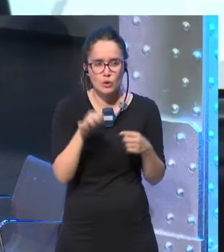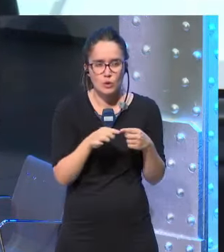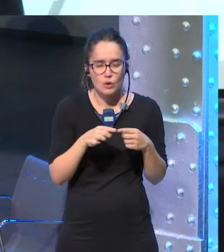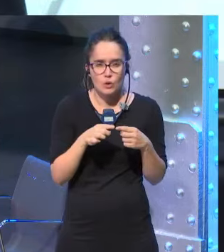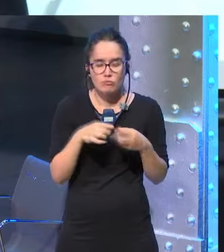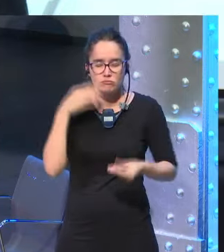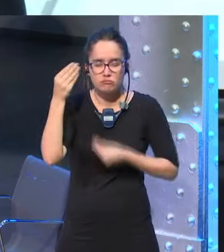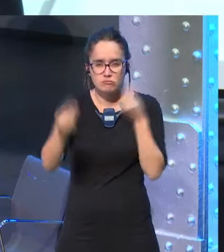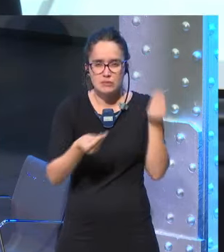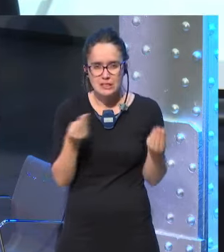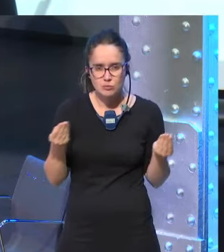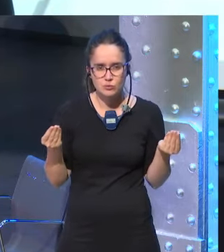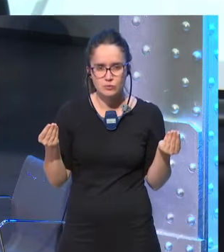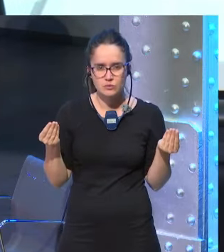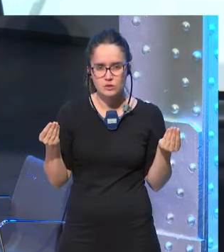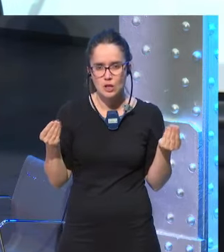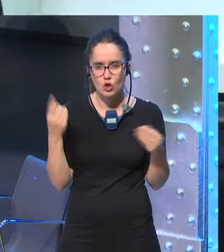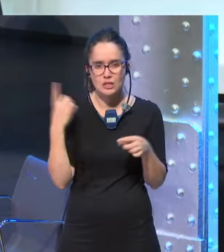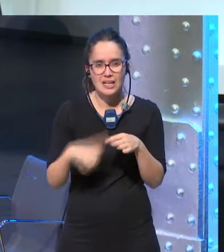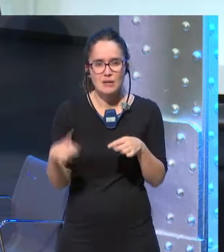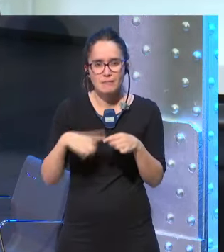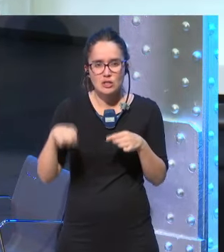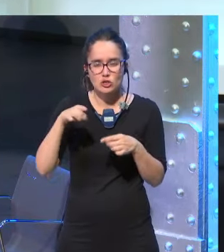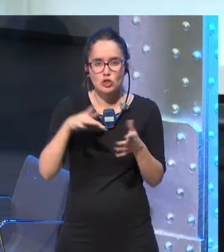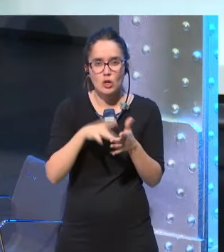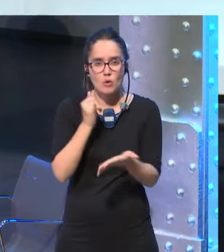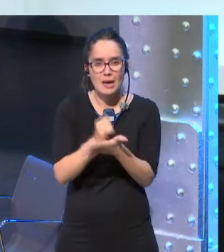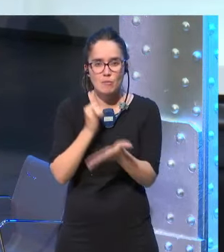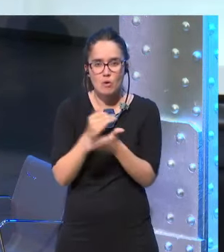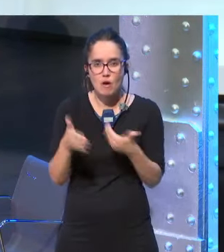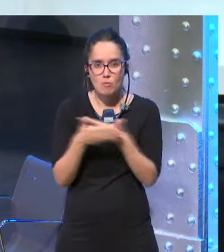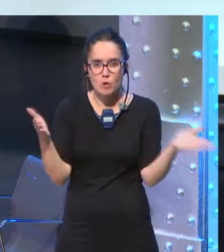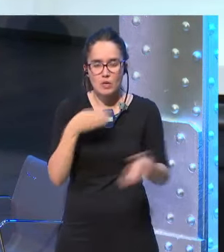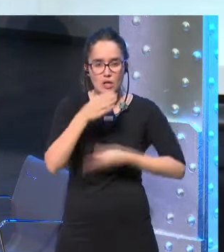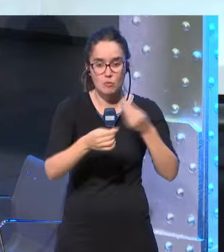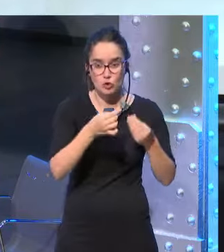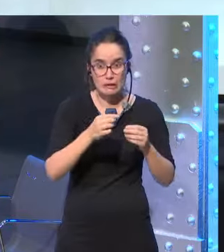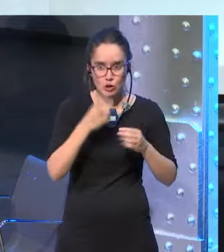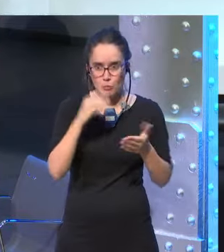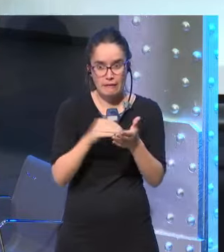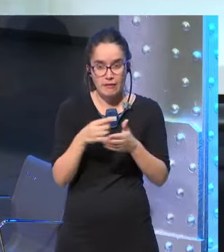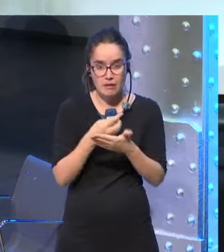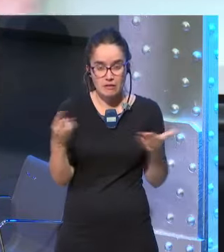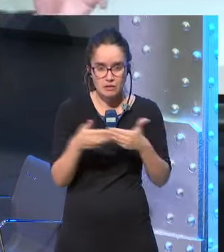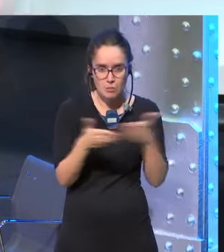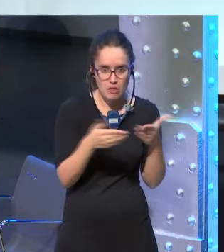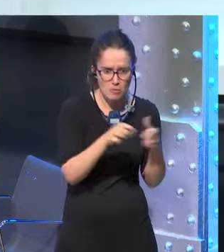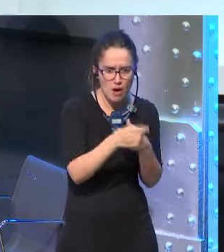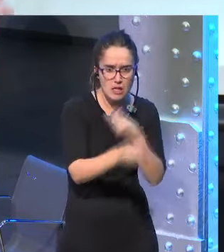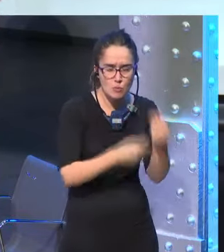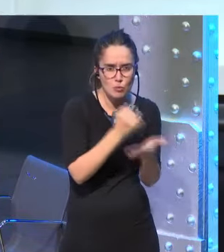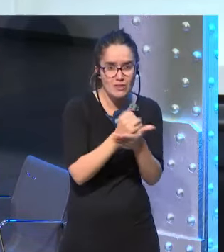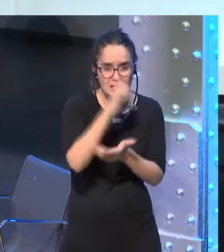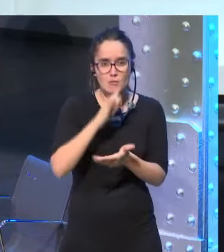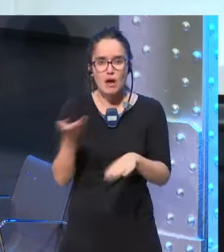elements are then pre-tensioned. This is an early test which we did in the beginning of this year, and this picture shows how now these three different